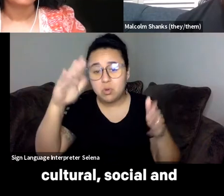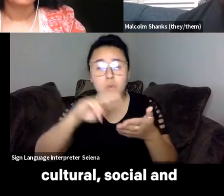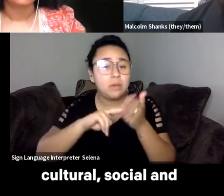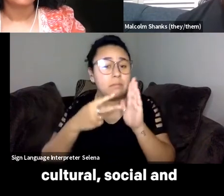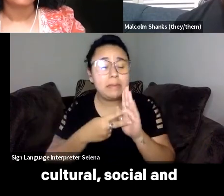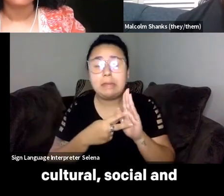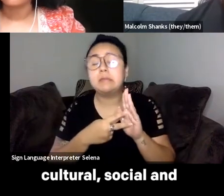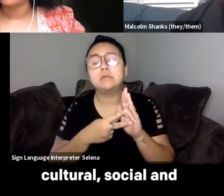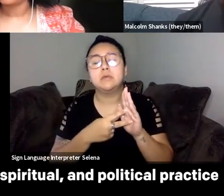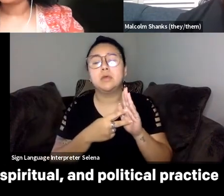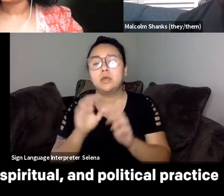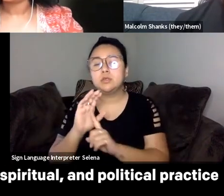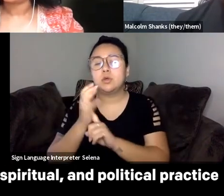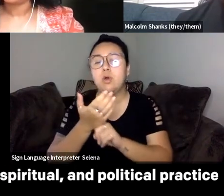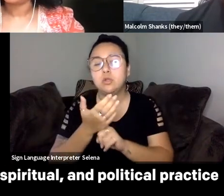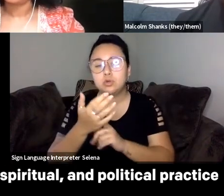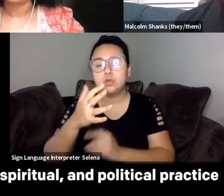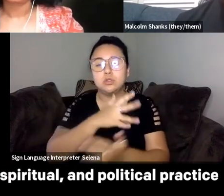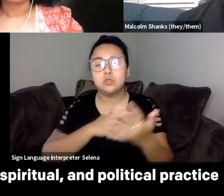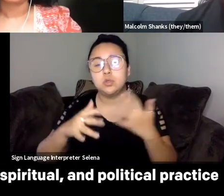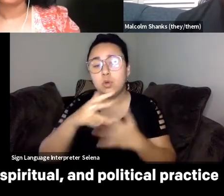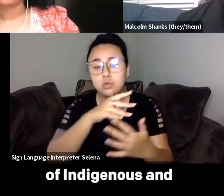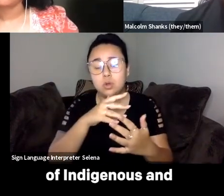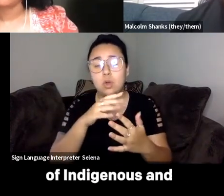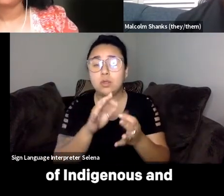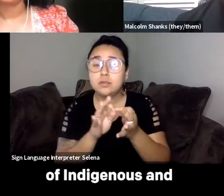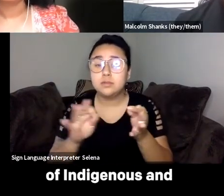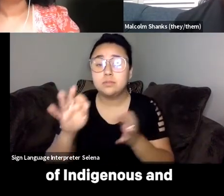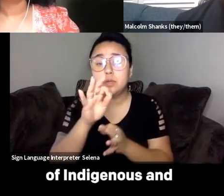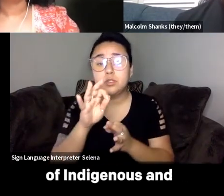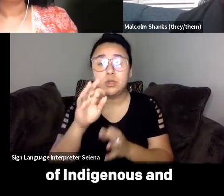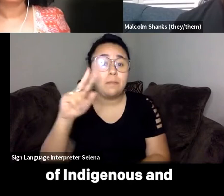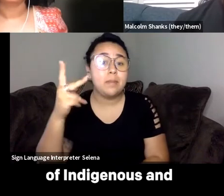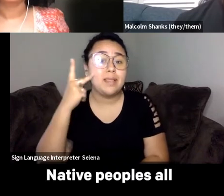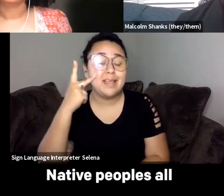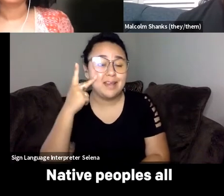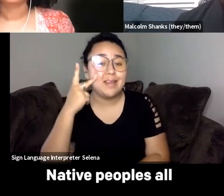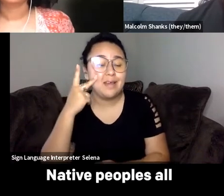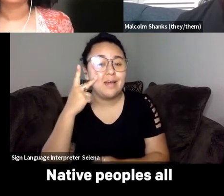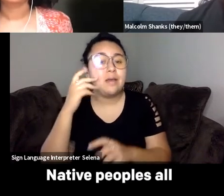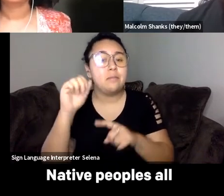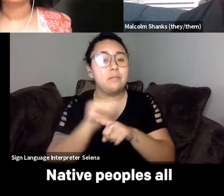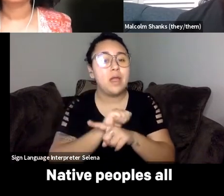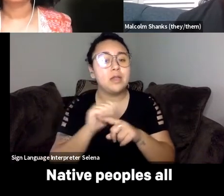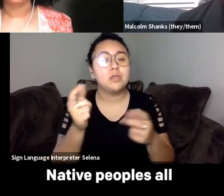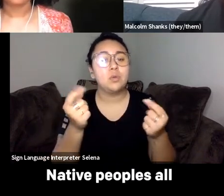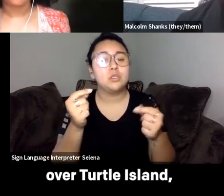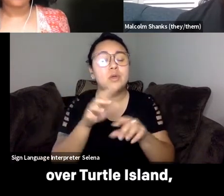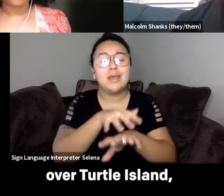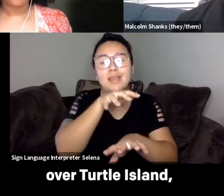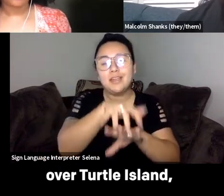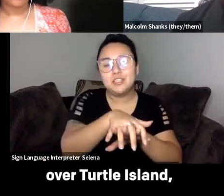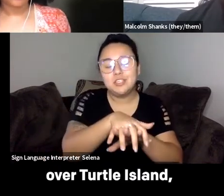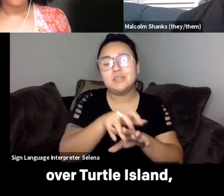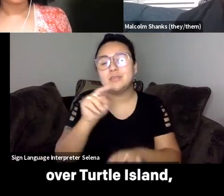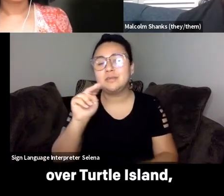a cultural, social, and spiritual and political practice of Indigenous and Native